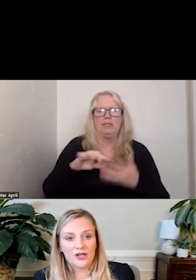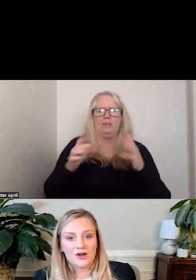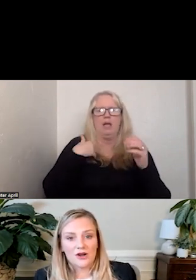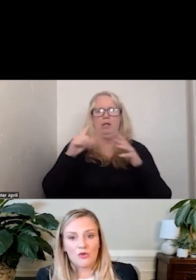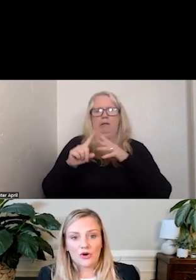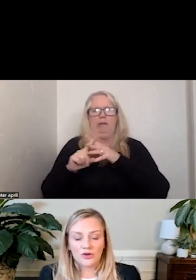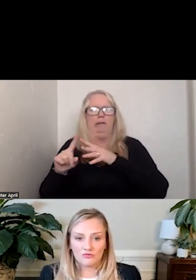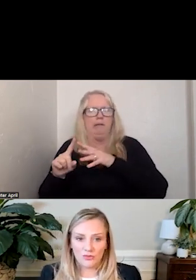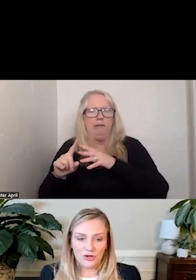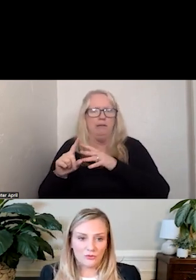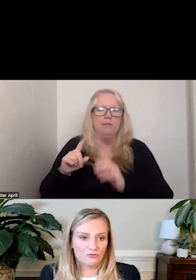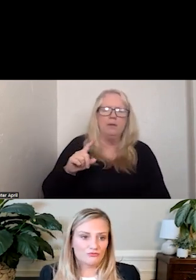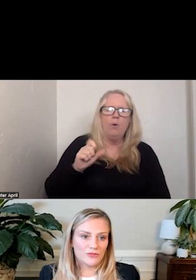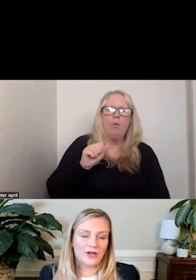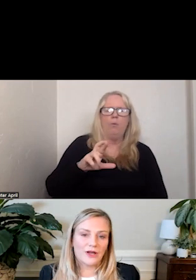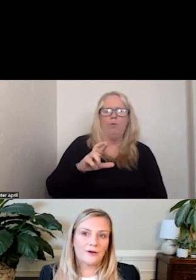door, or